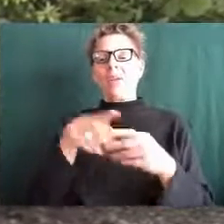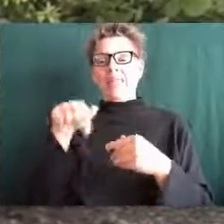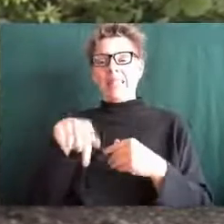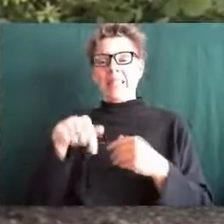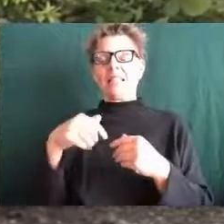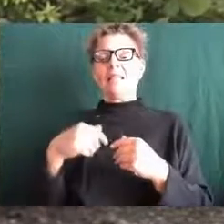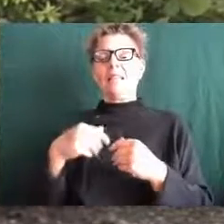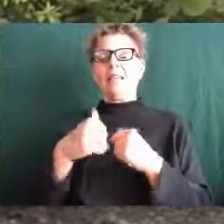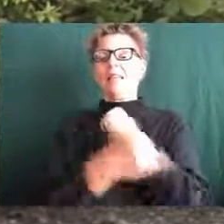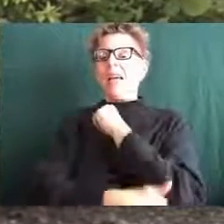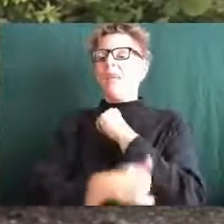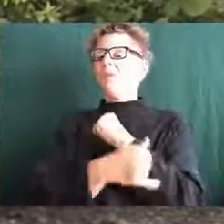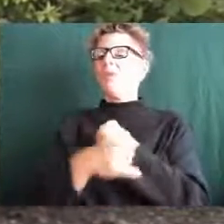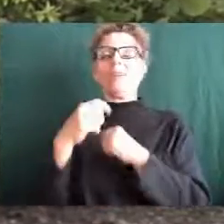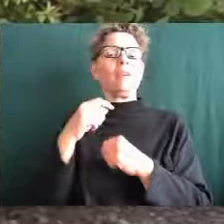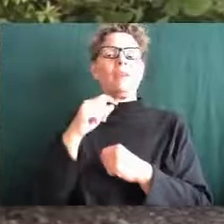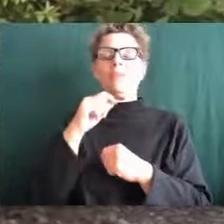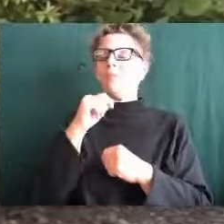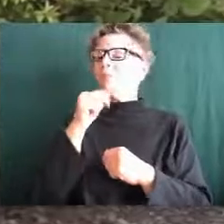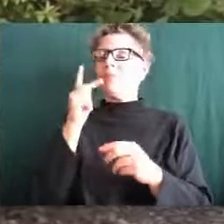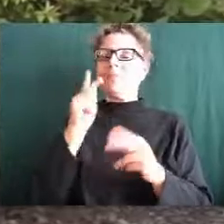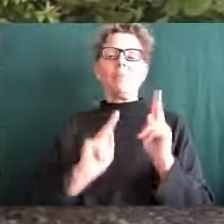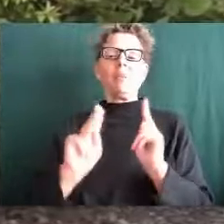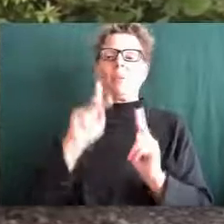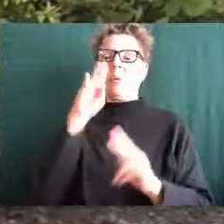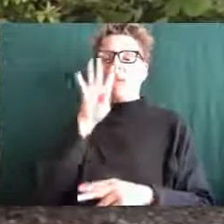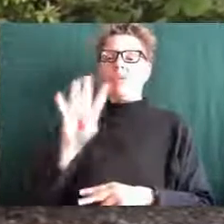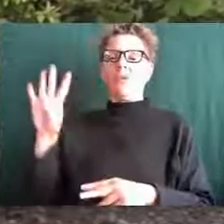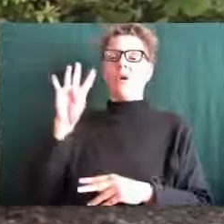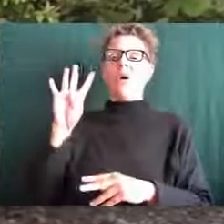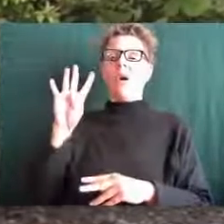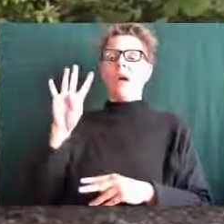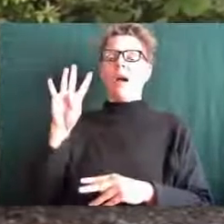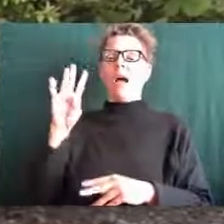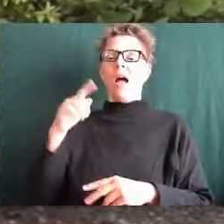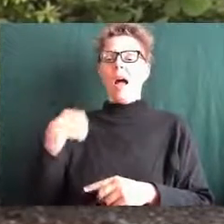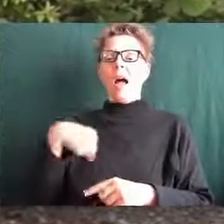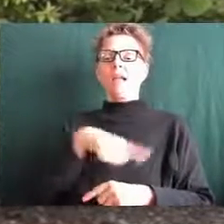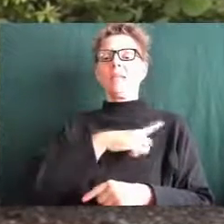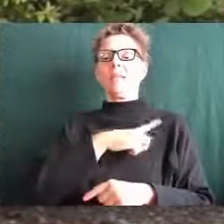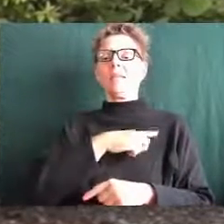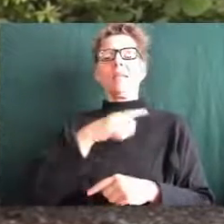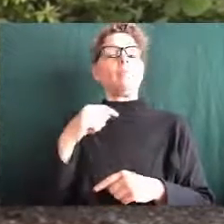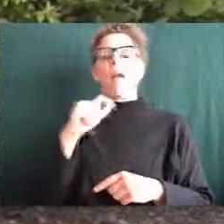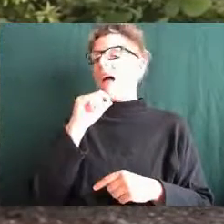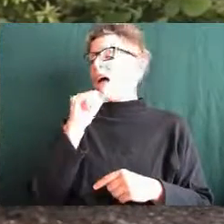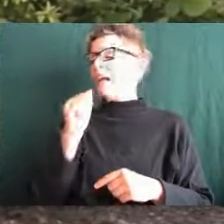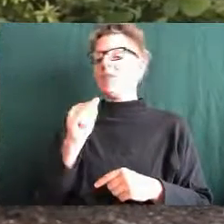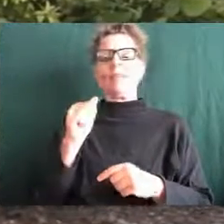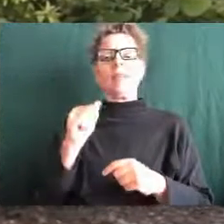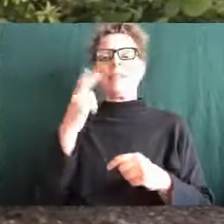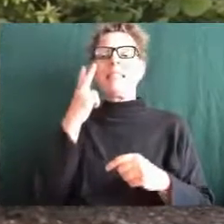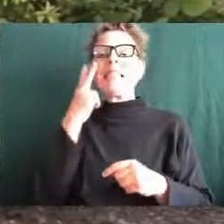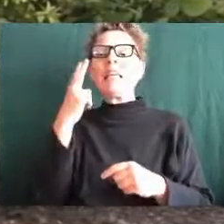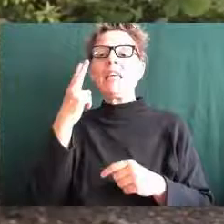through not always being seen for who you are or what you're capable of, or being offered